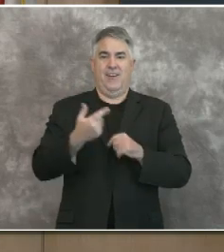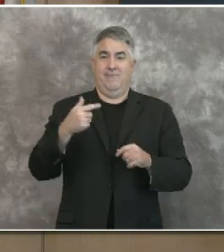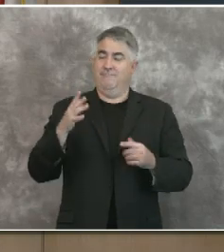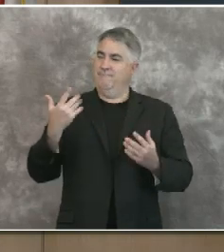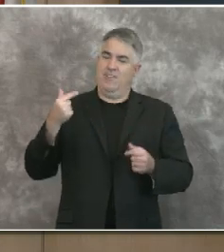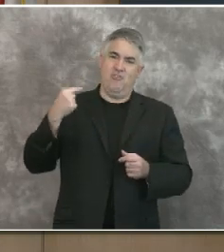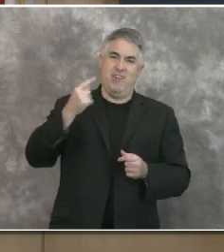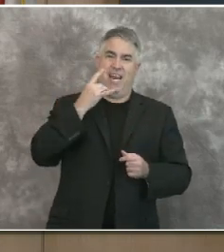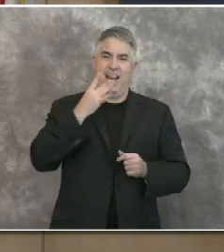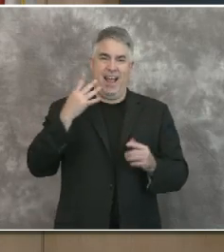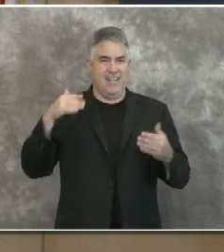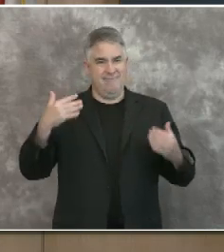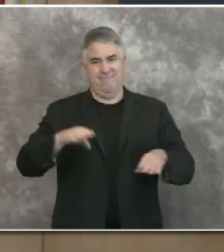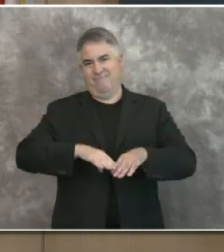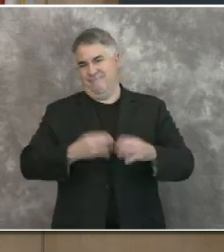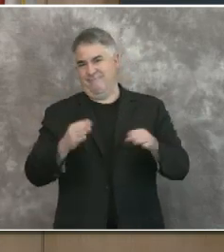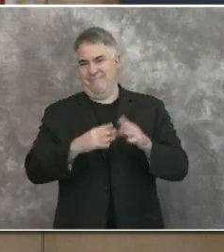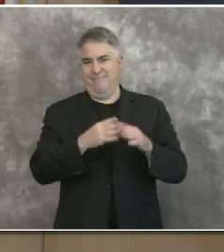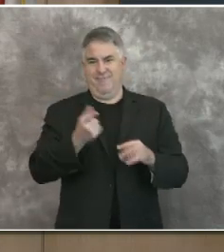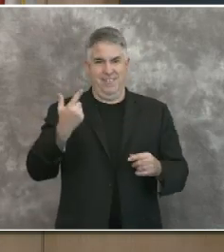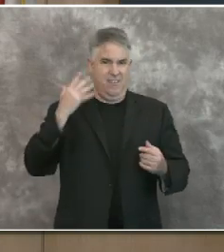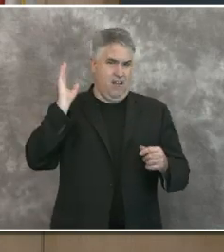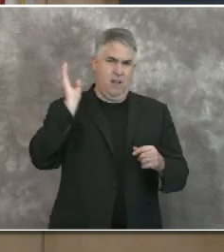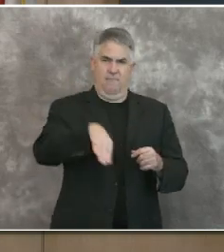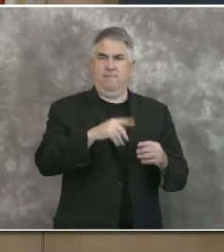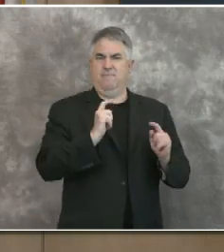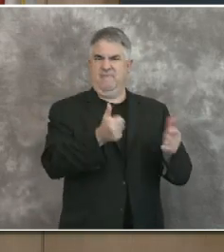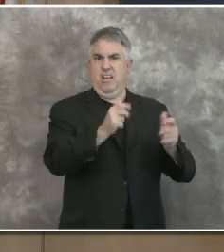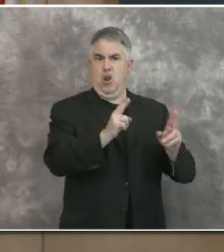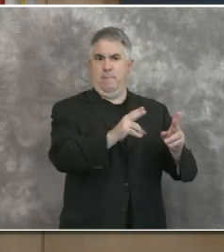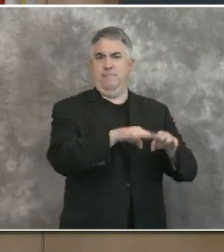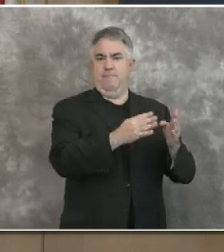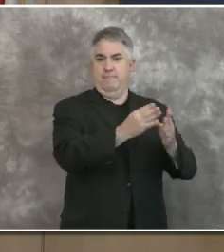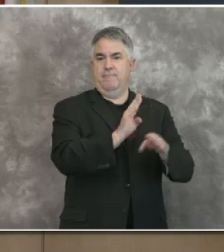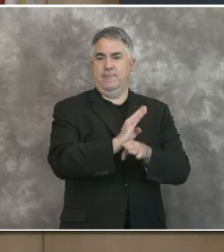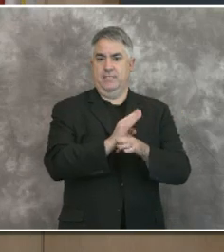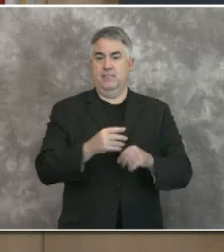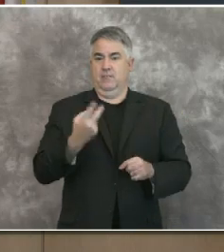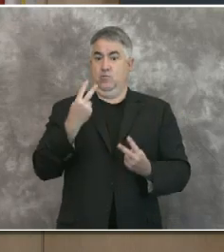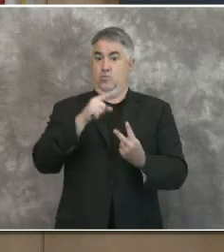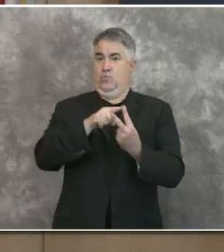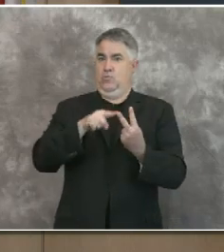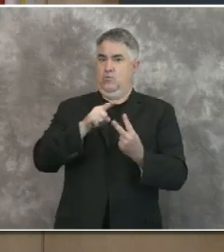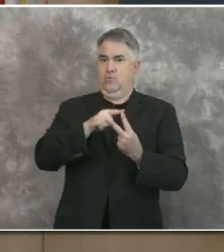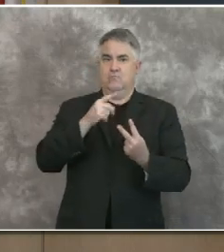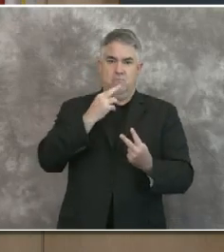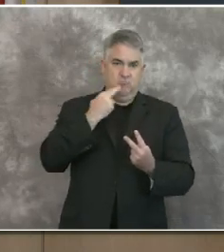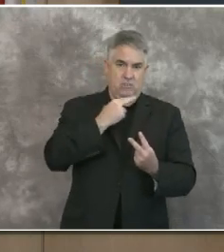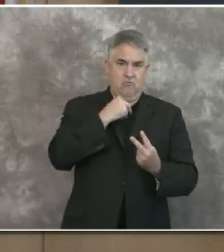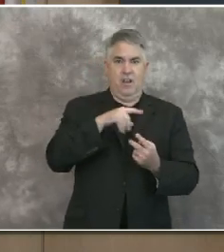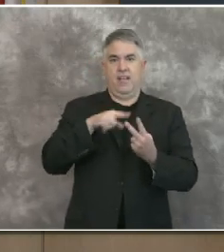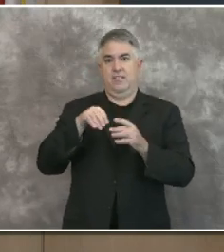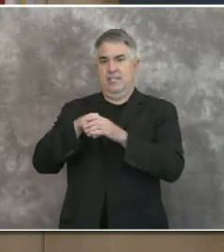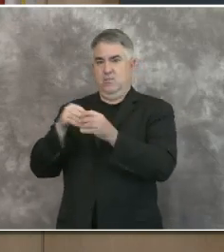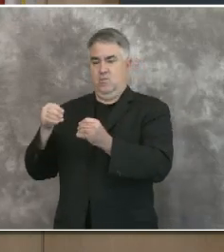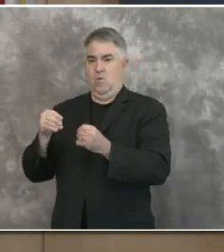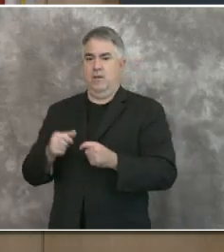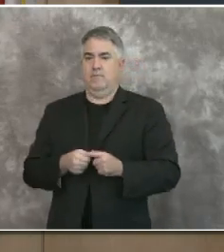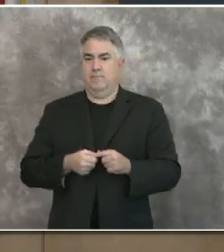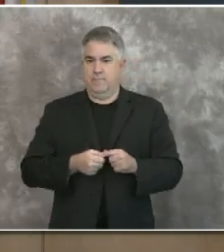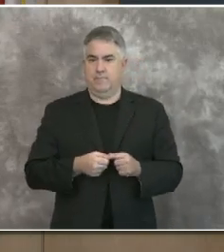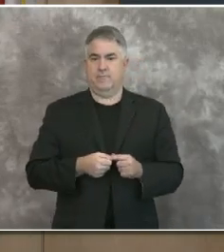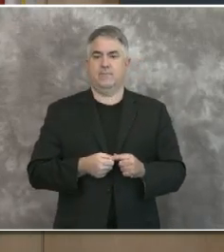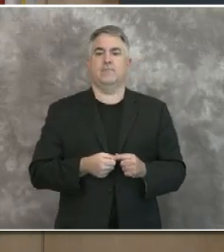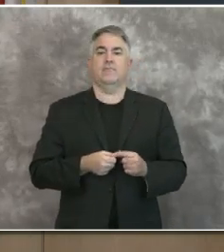California to advance all the way through Stage 2 reopenings. This means in-person restaurant dining is now allowed,